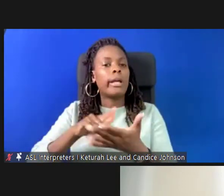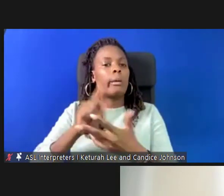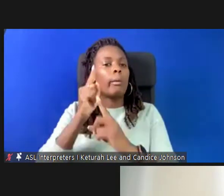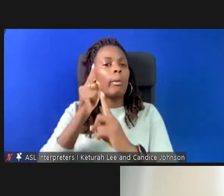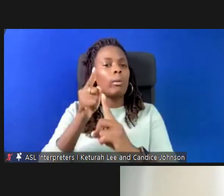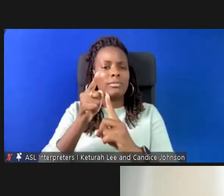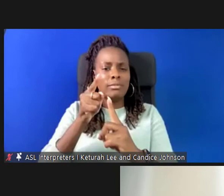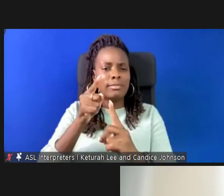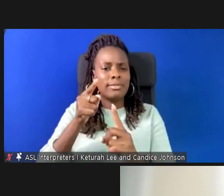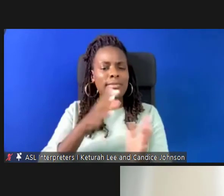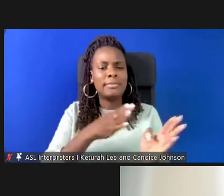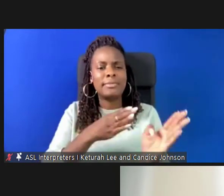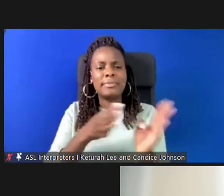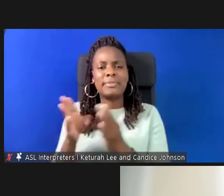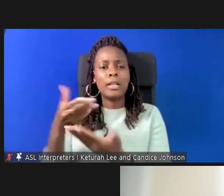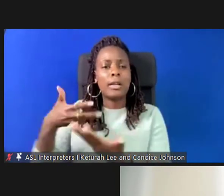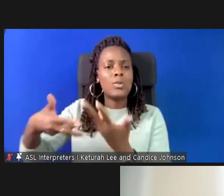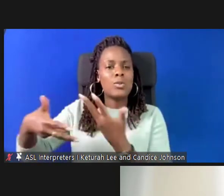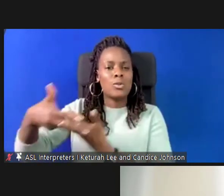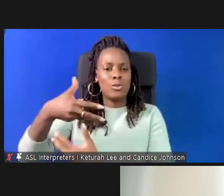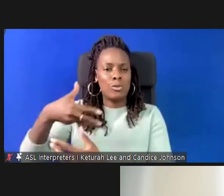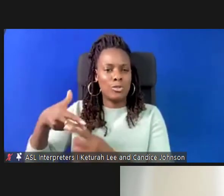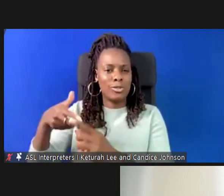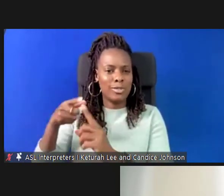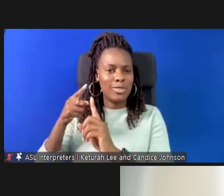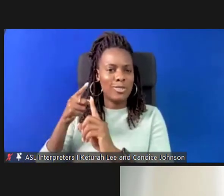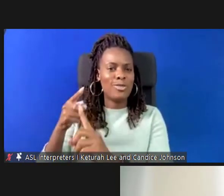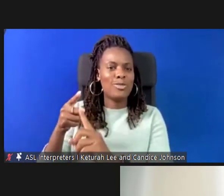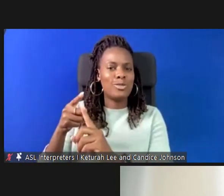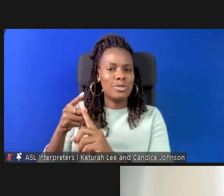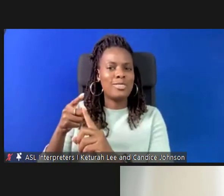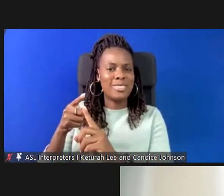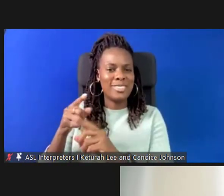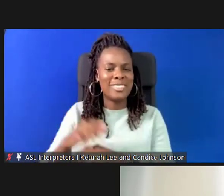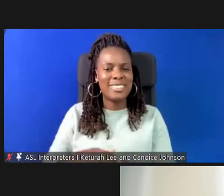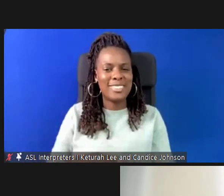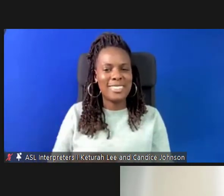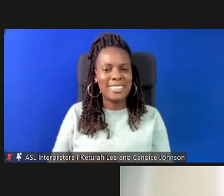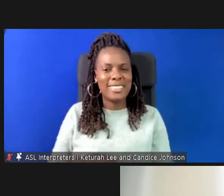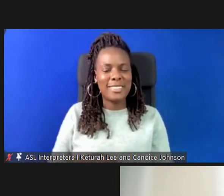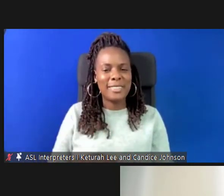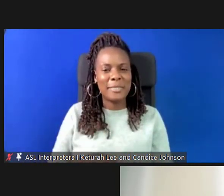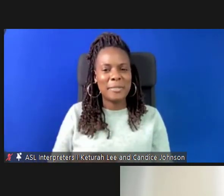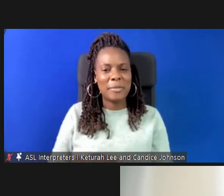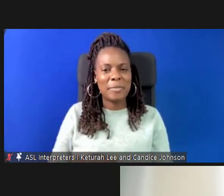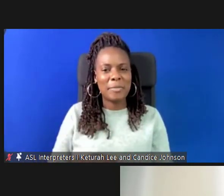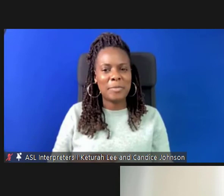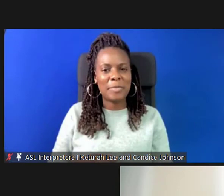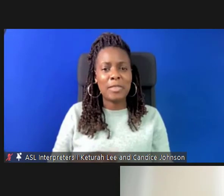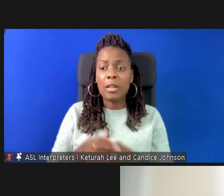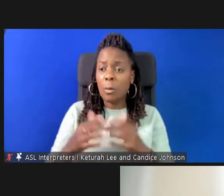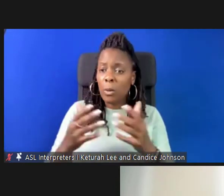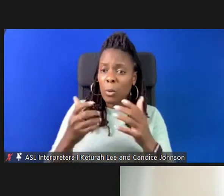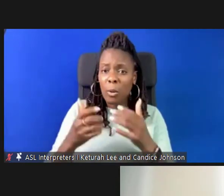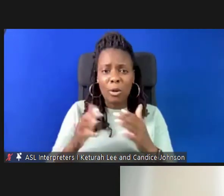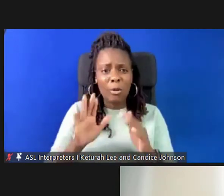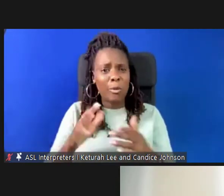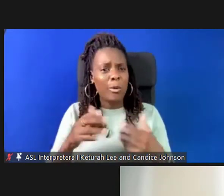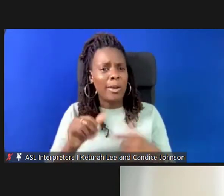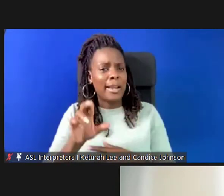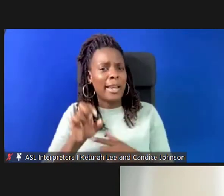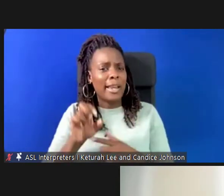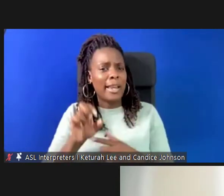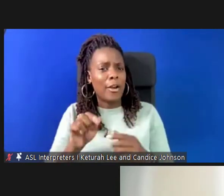goals when those are the priority. How can we enhance your care so that you're able to spend more time